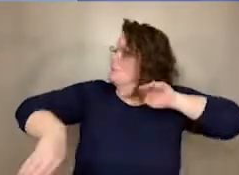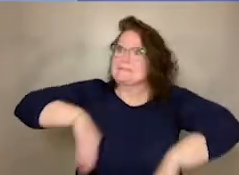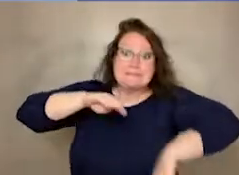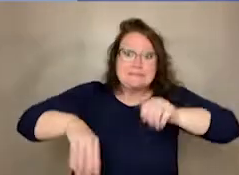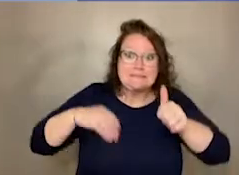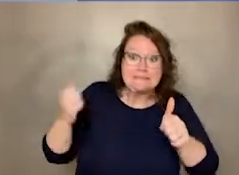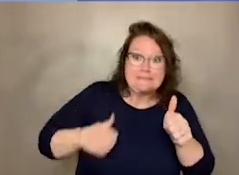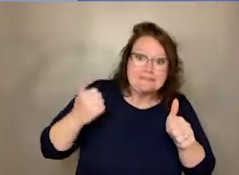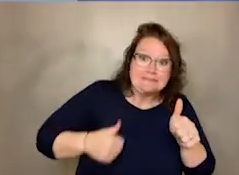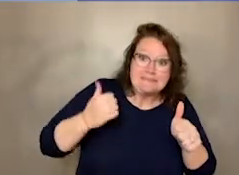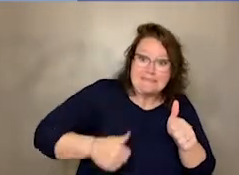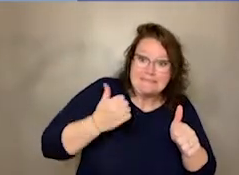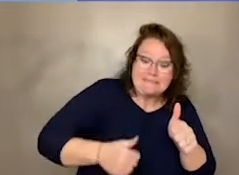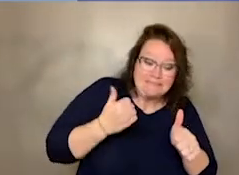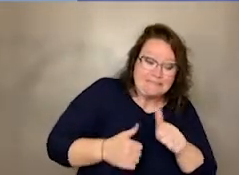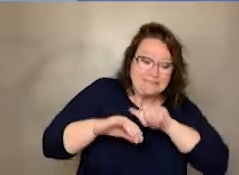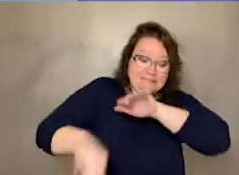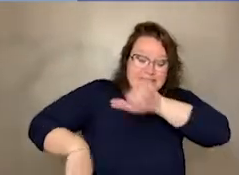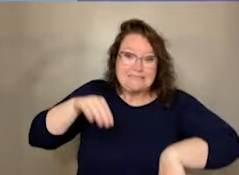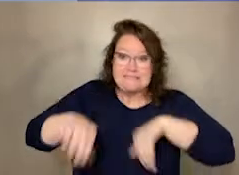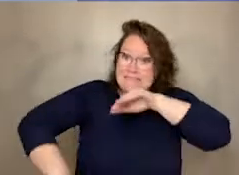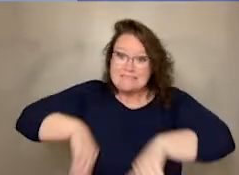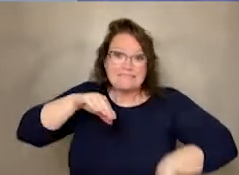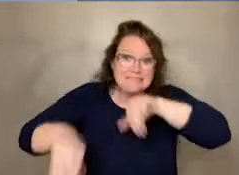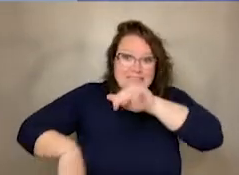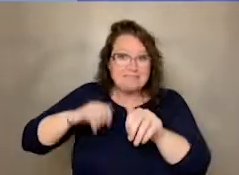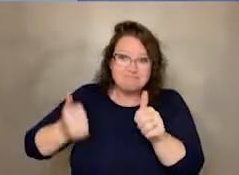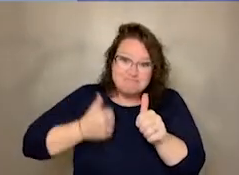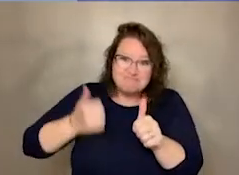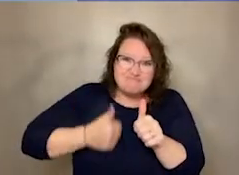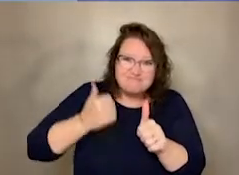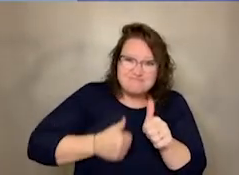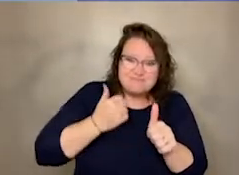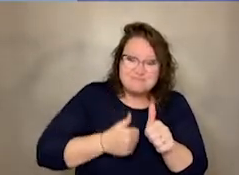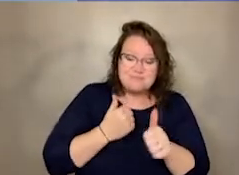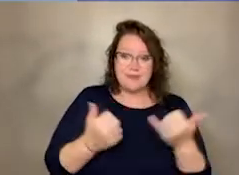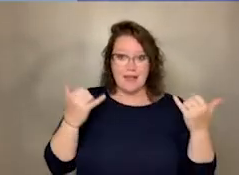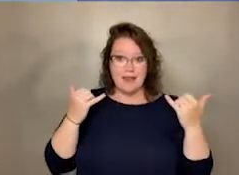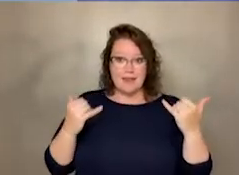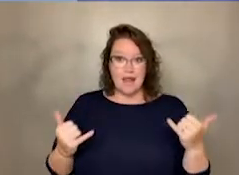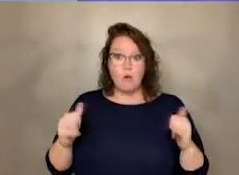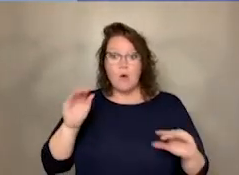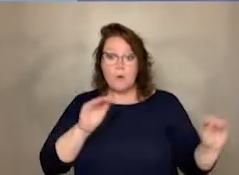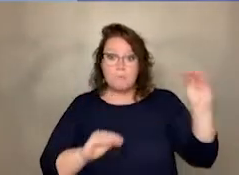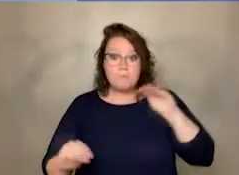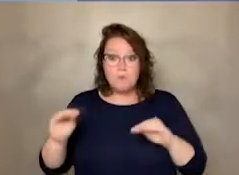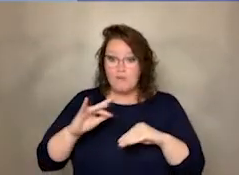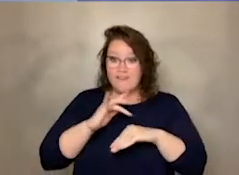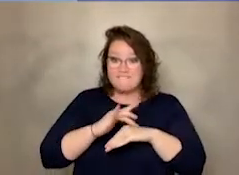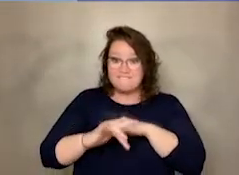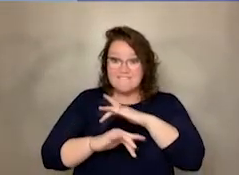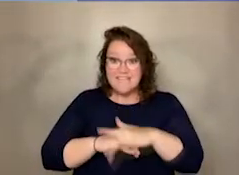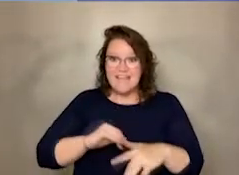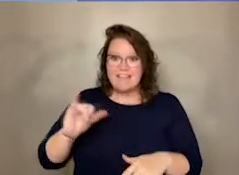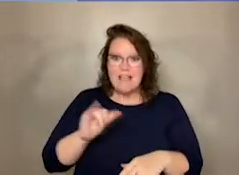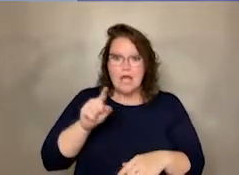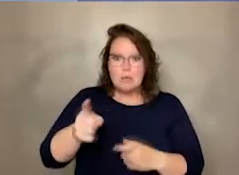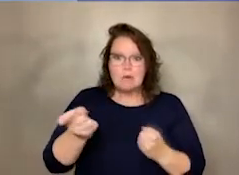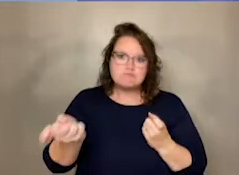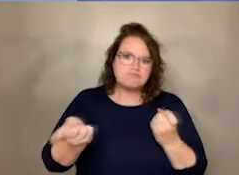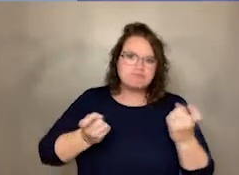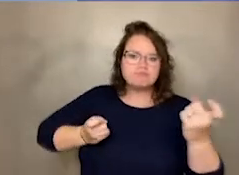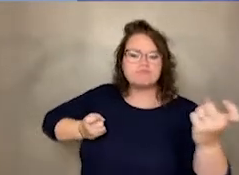away, get away, get away. Get away, move those arms, move those arms. I want you to move your feet as if you are ice skating.